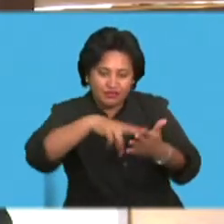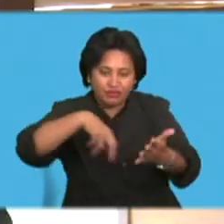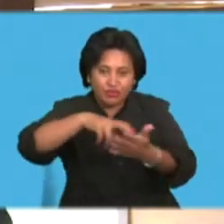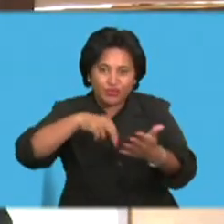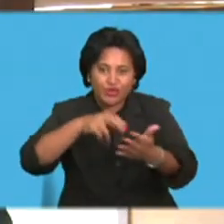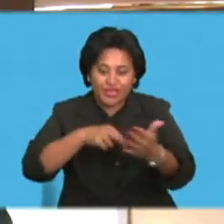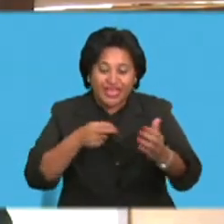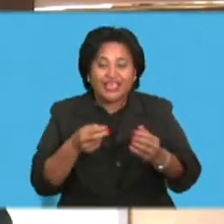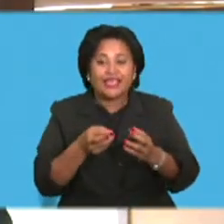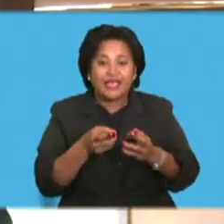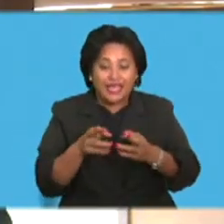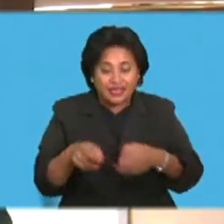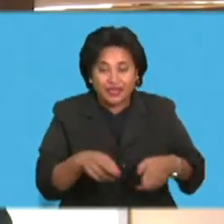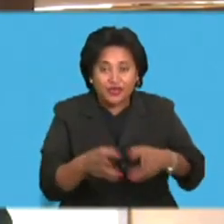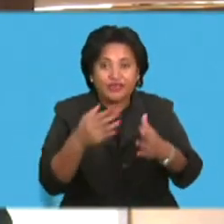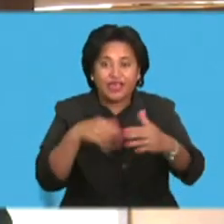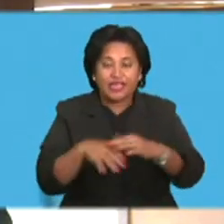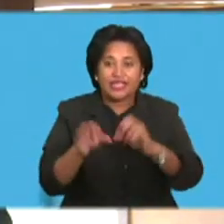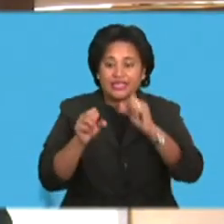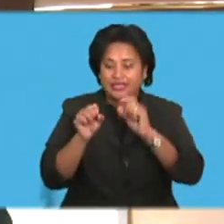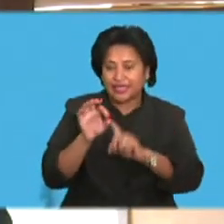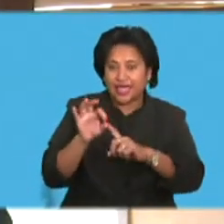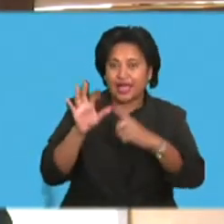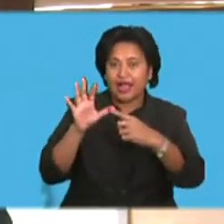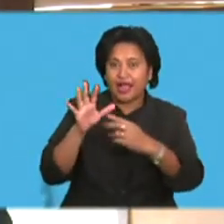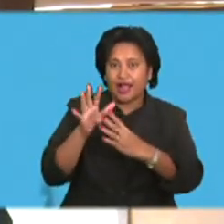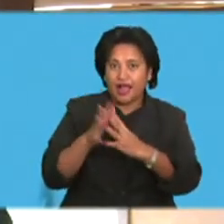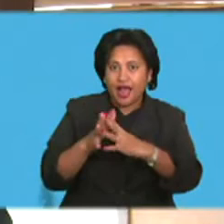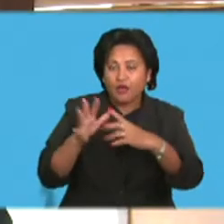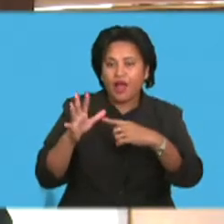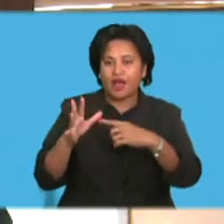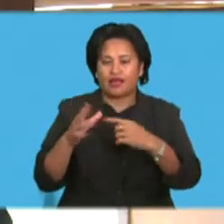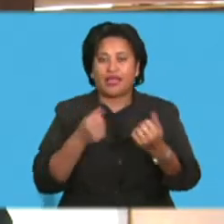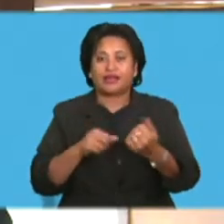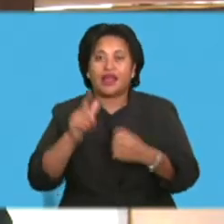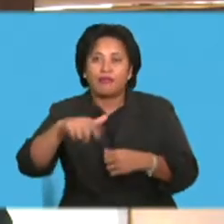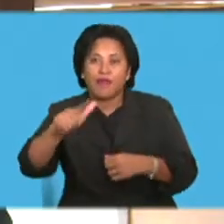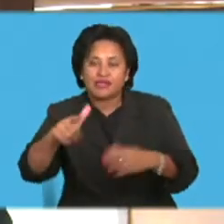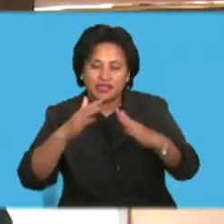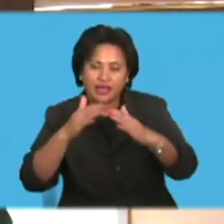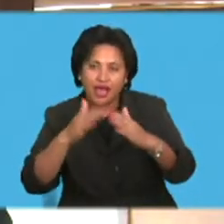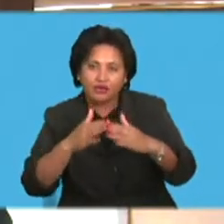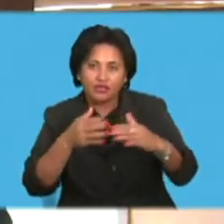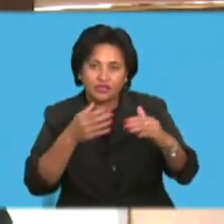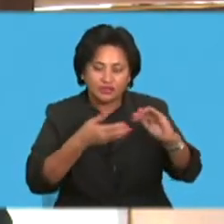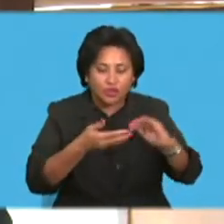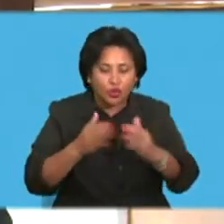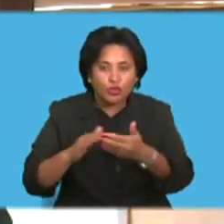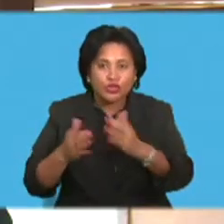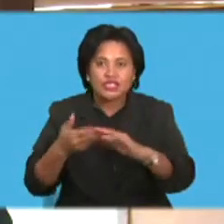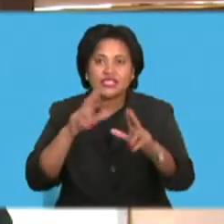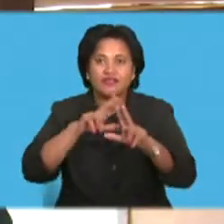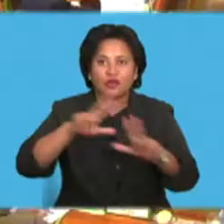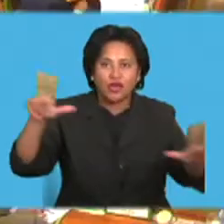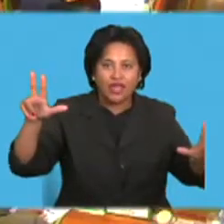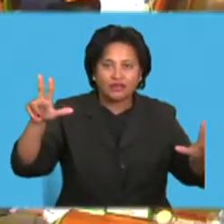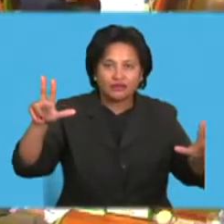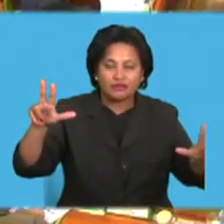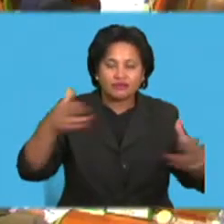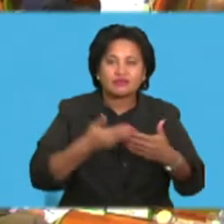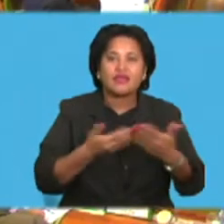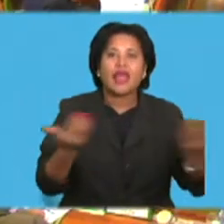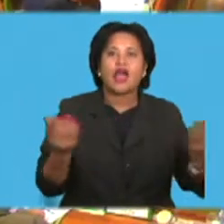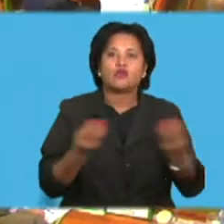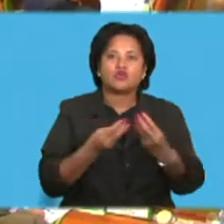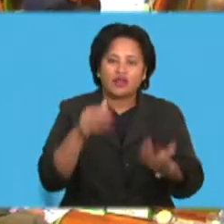and how effective it has been in mitigating flooding for Labasa town and the communities? Thank you. Thank you.